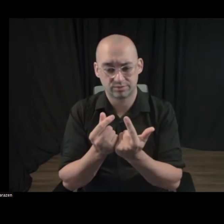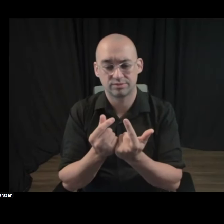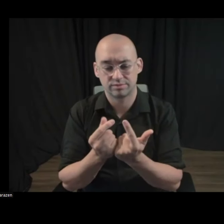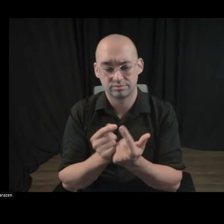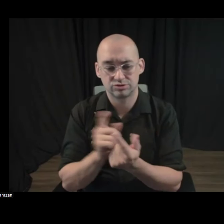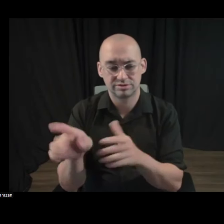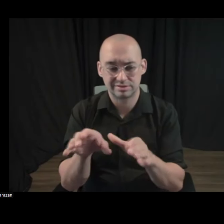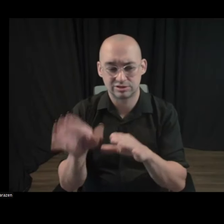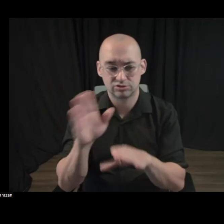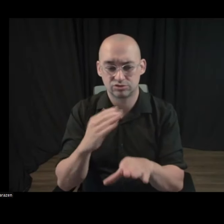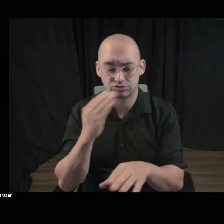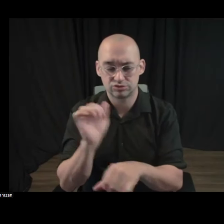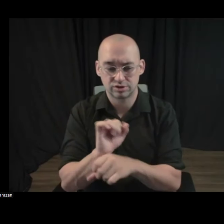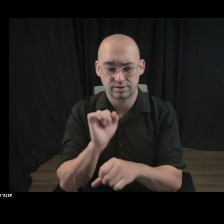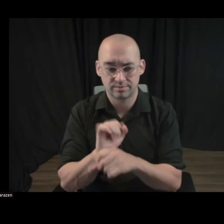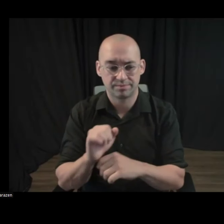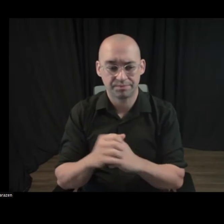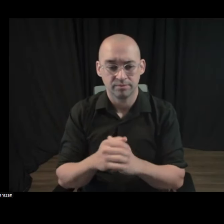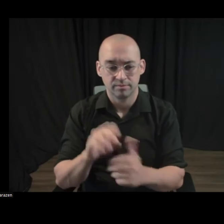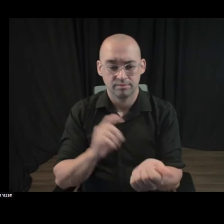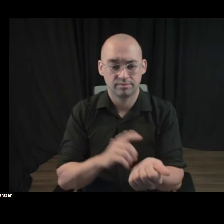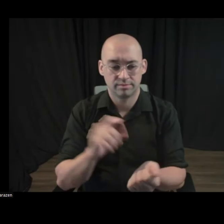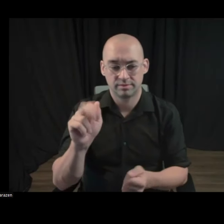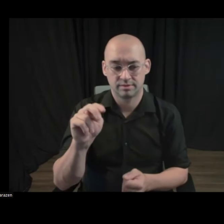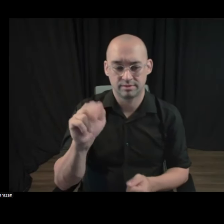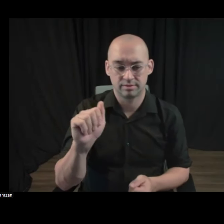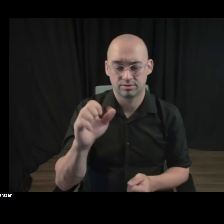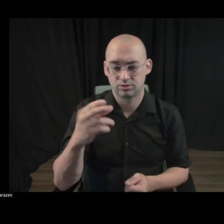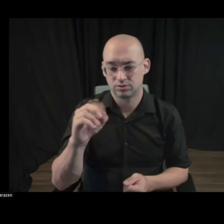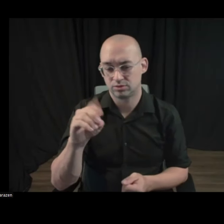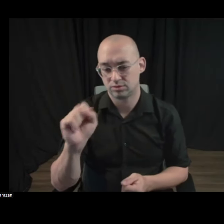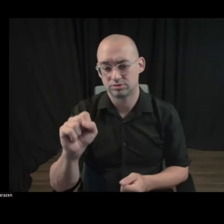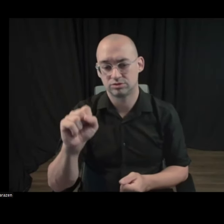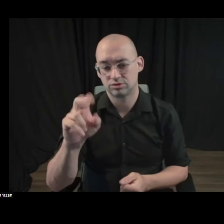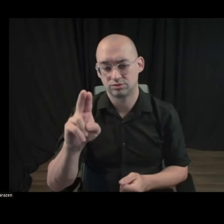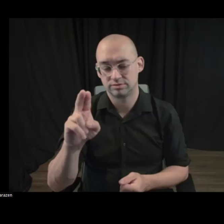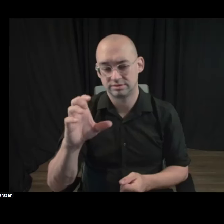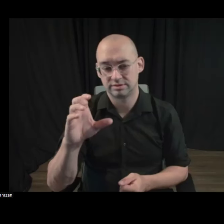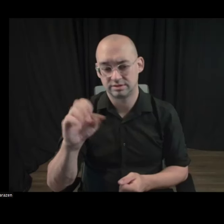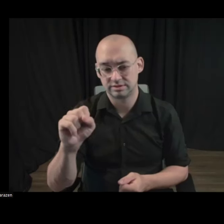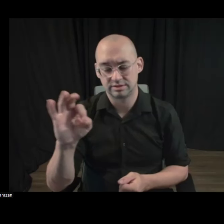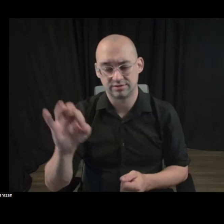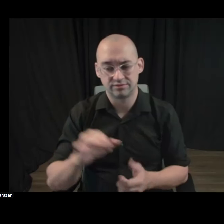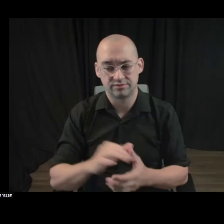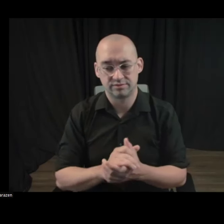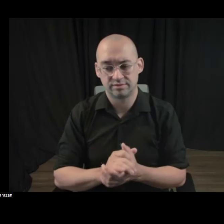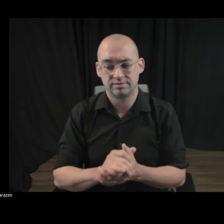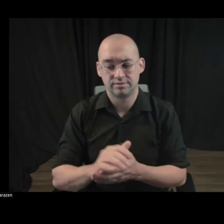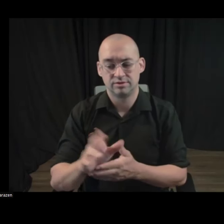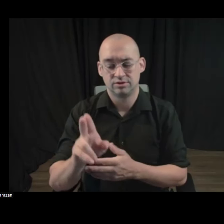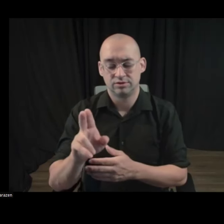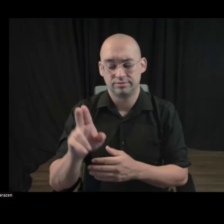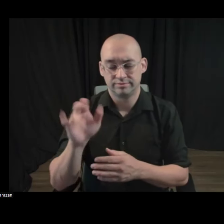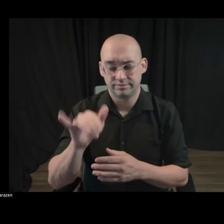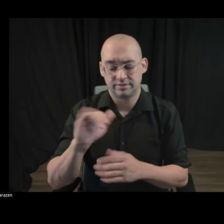superb job. Also, Dr. Anna Chodos from UCSF represented in both San Francisco and